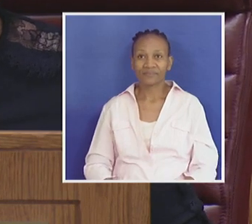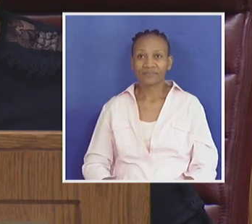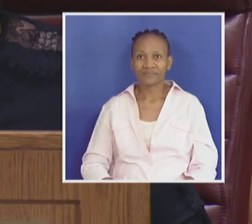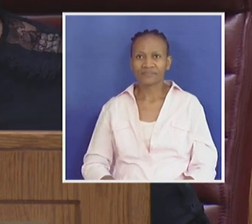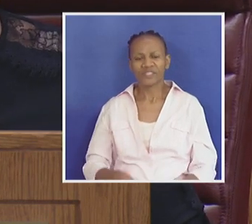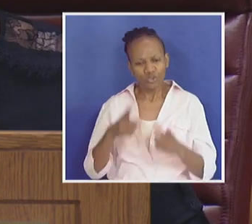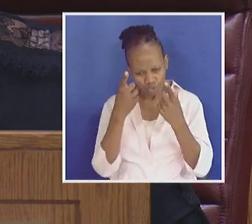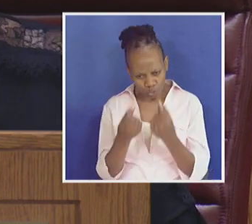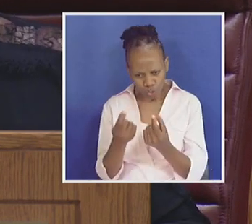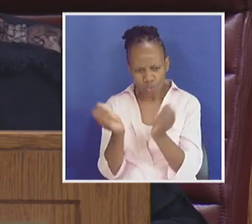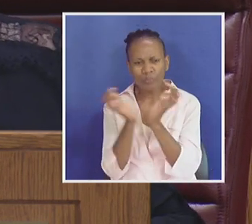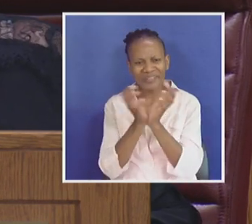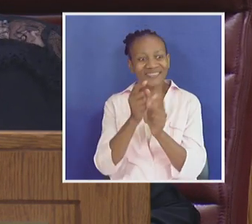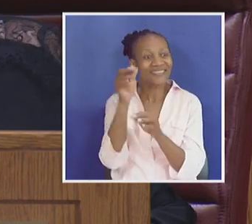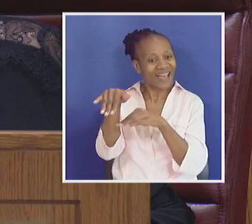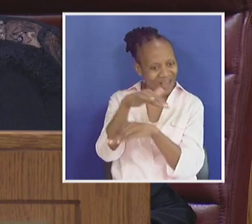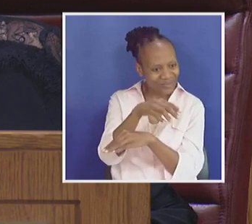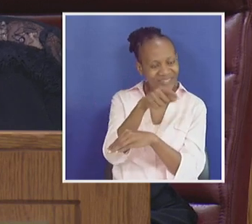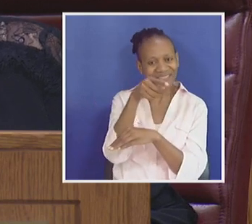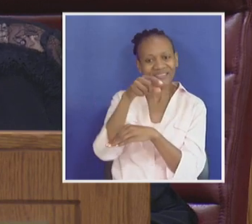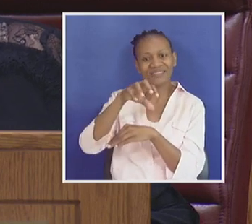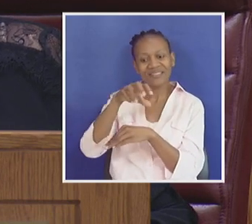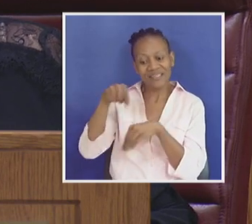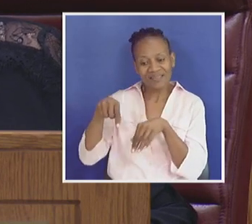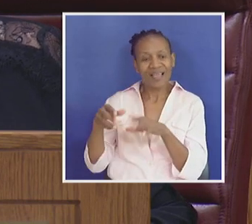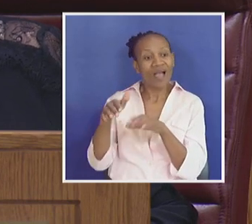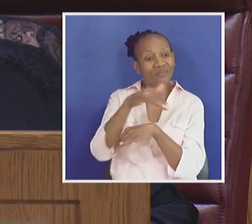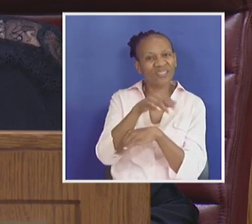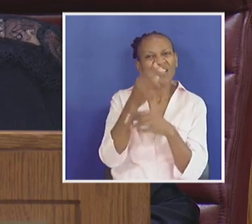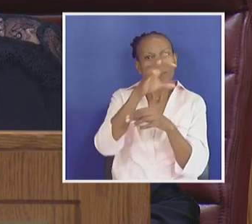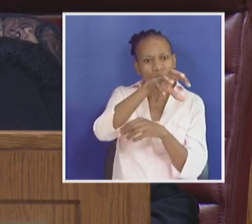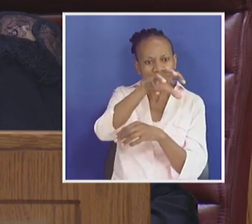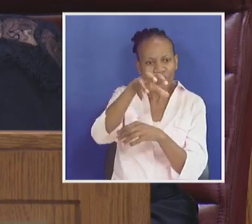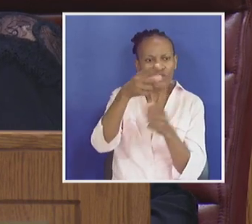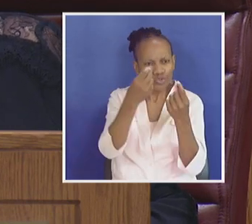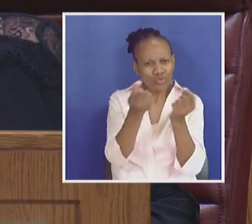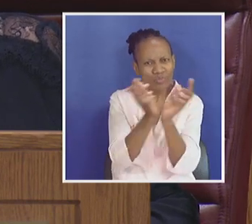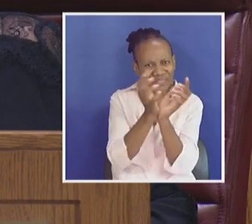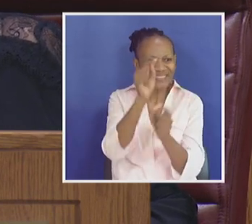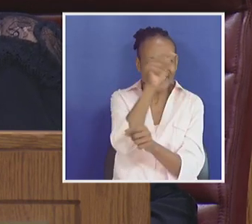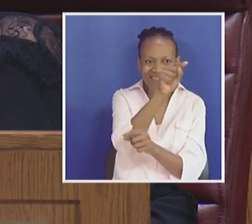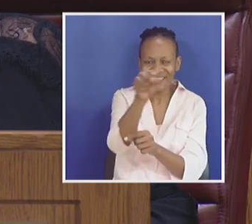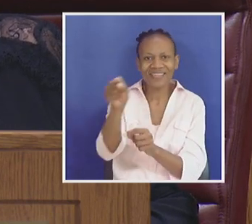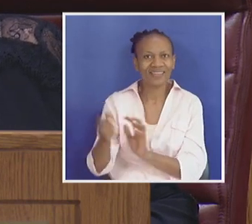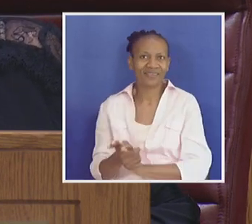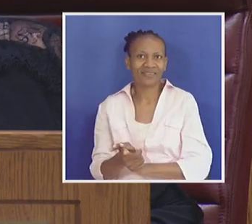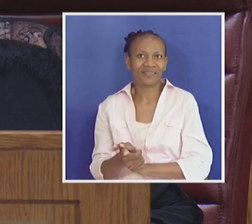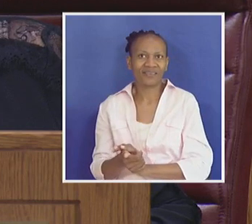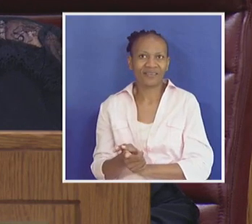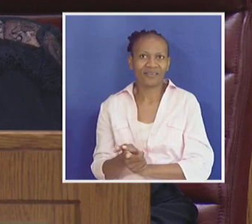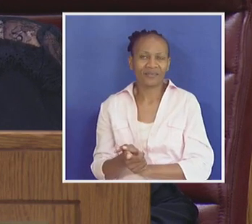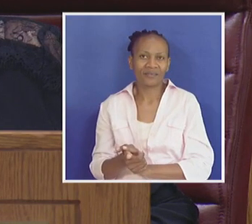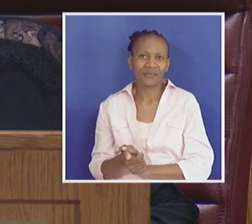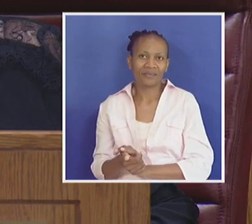provincial delegations meetings where all delegations meetings come. At least let people put their